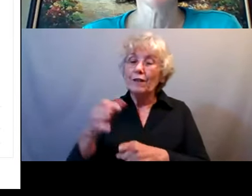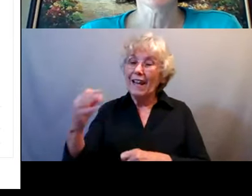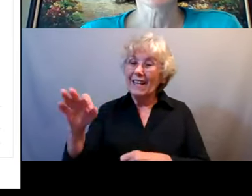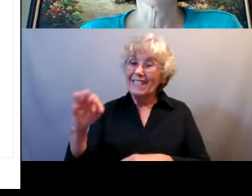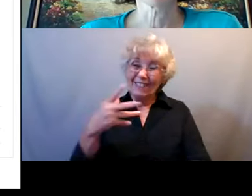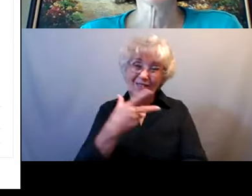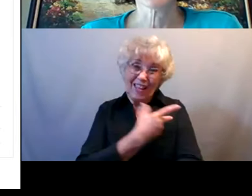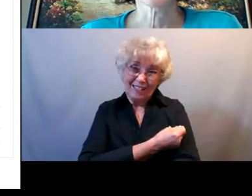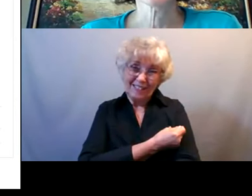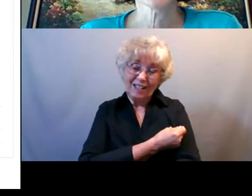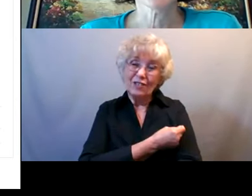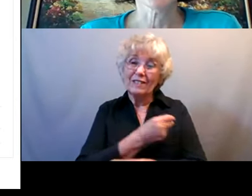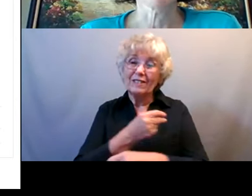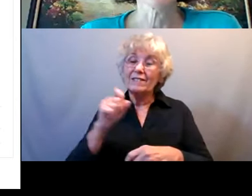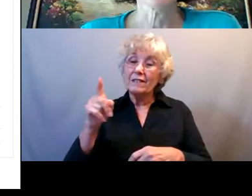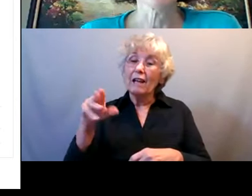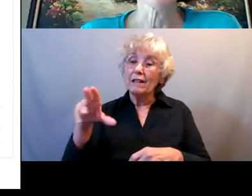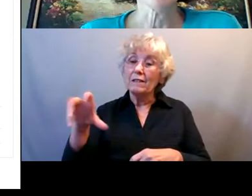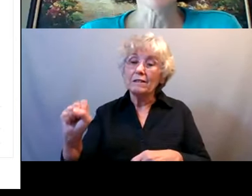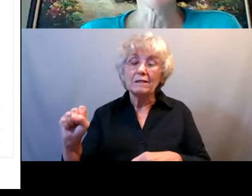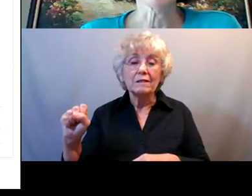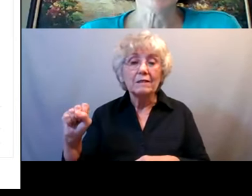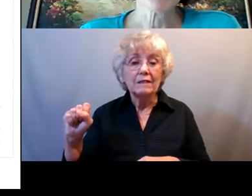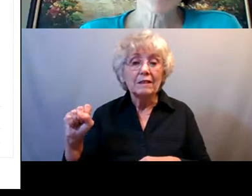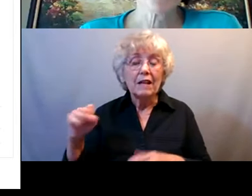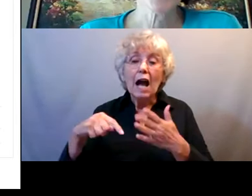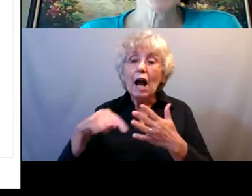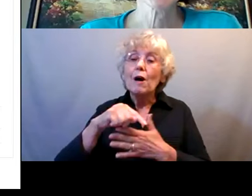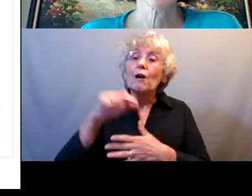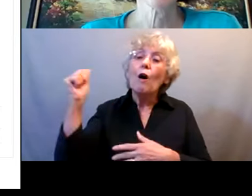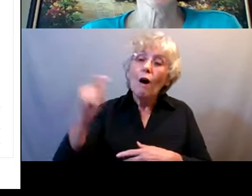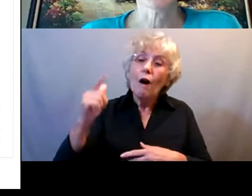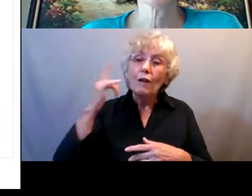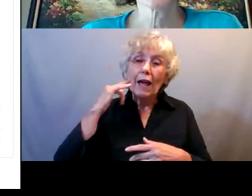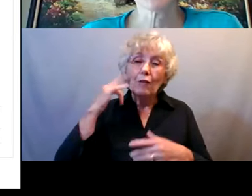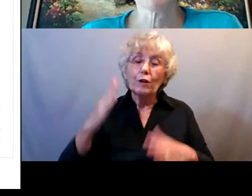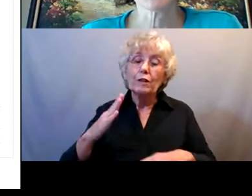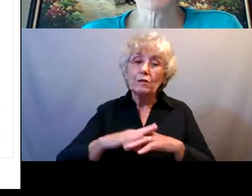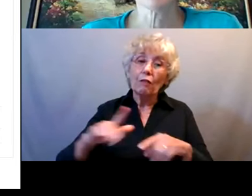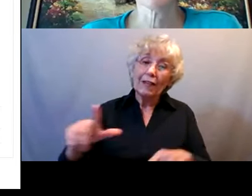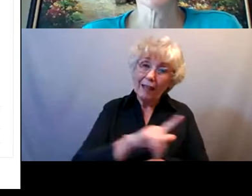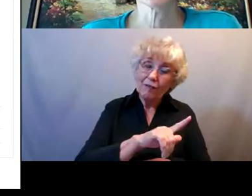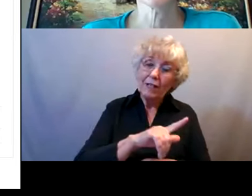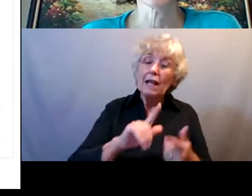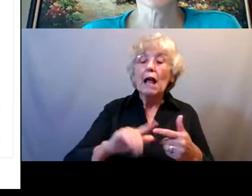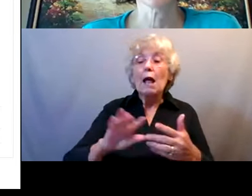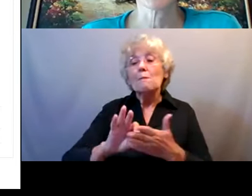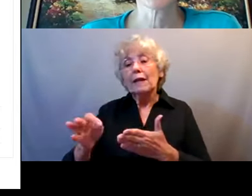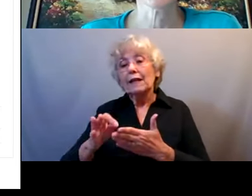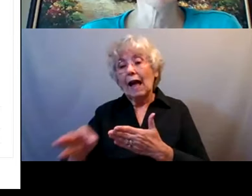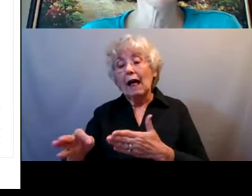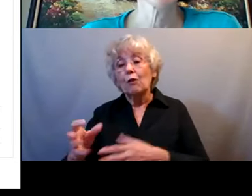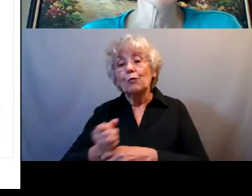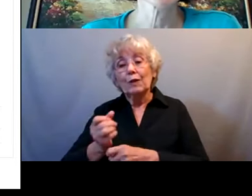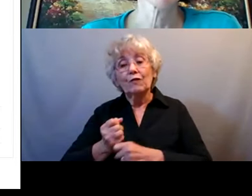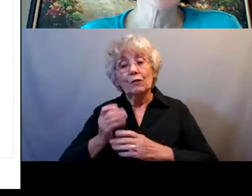vaccination status among all Californians, again, on the left, and then Medi-Cal beneficiaries on the